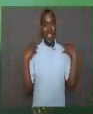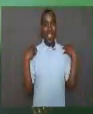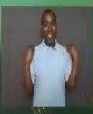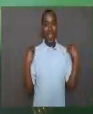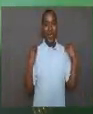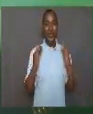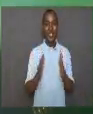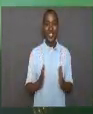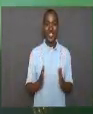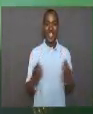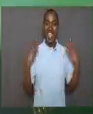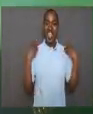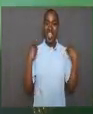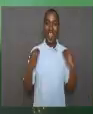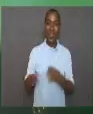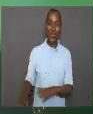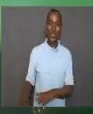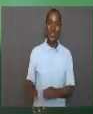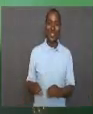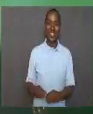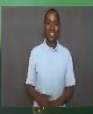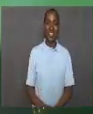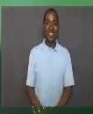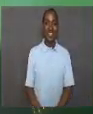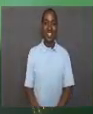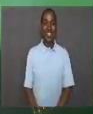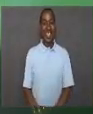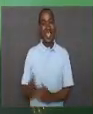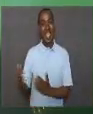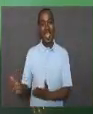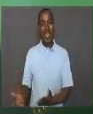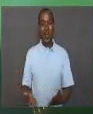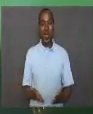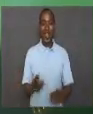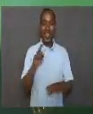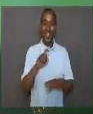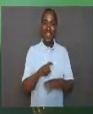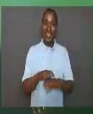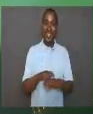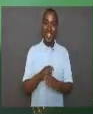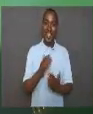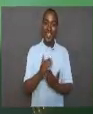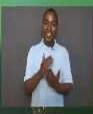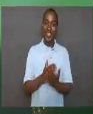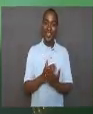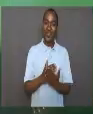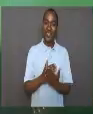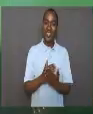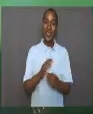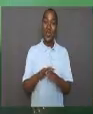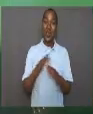Hello, teacher. Hello, students. Welcome to today's lesson on